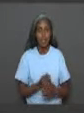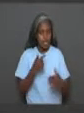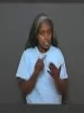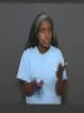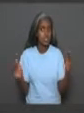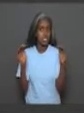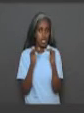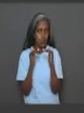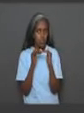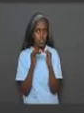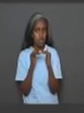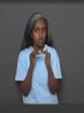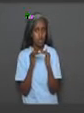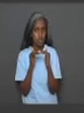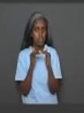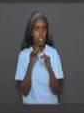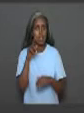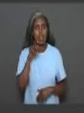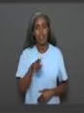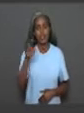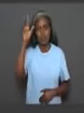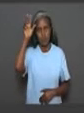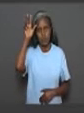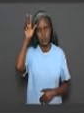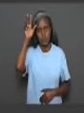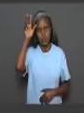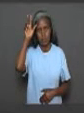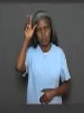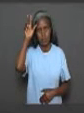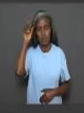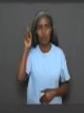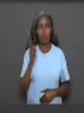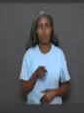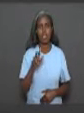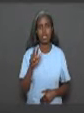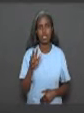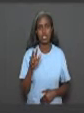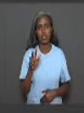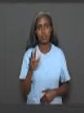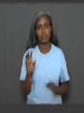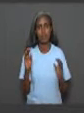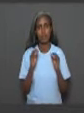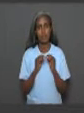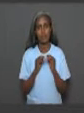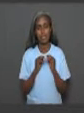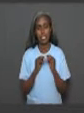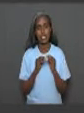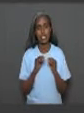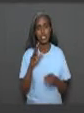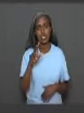This equals x cubed over 3